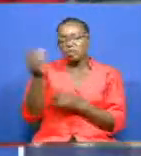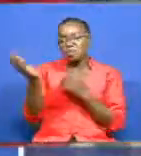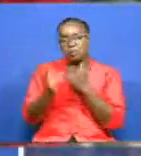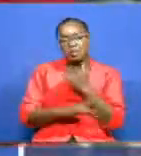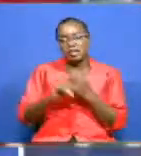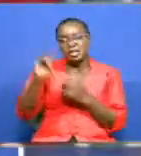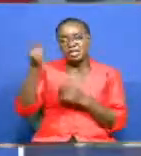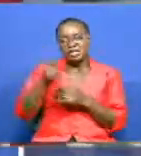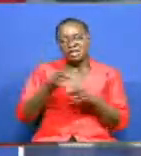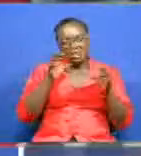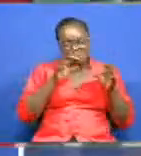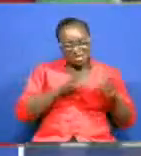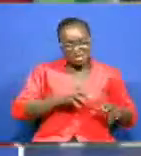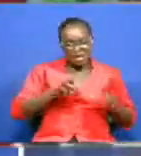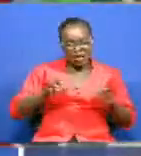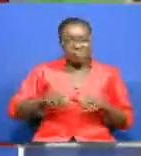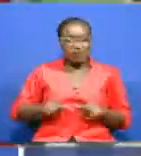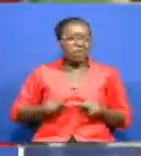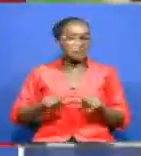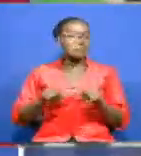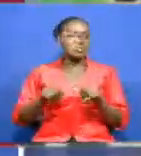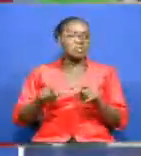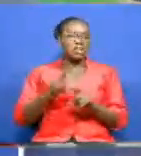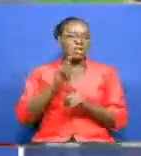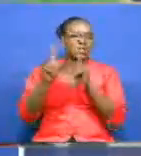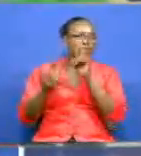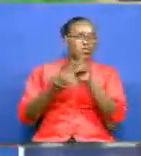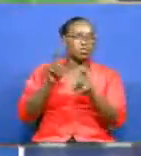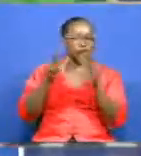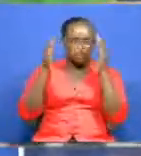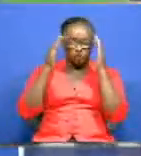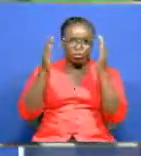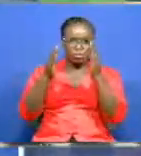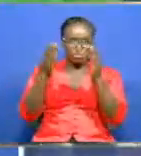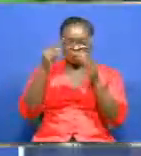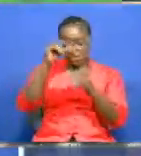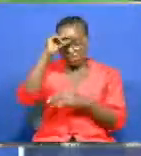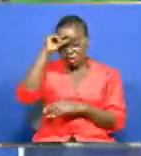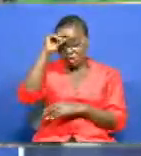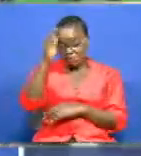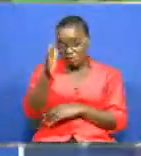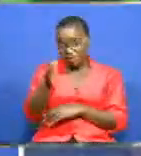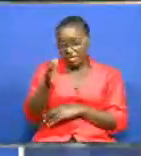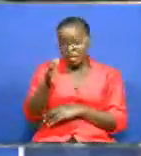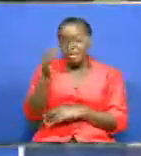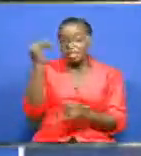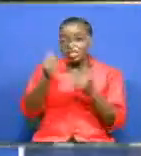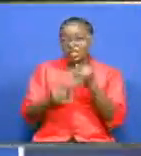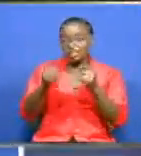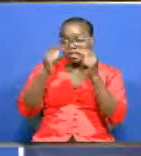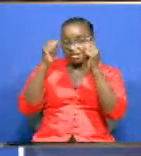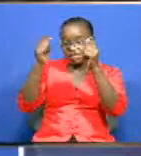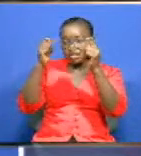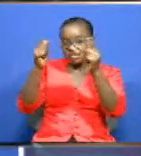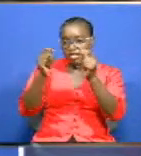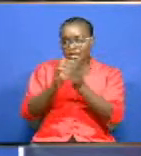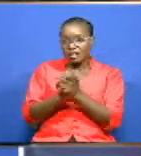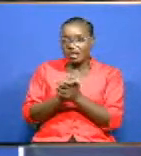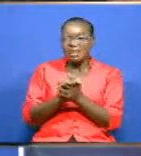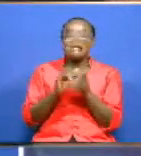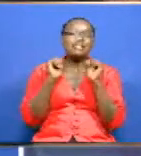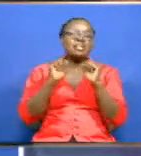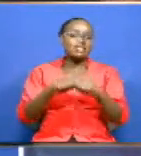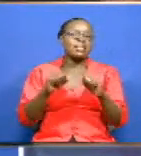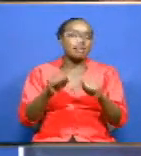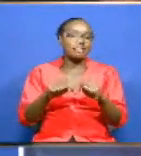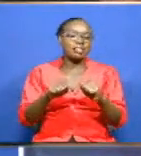Kenyans continue to suffer, even as he questioned the commitment by governors in ending the strike. Walikubaliana